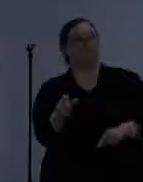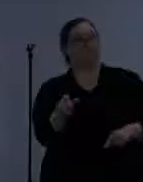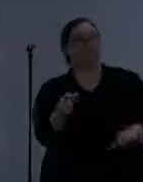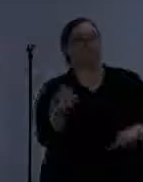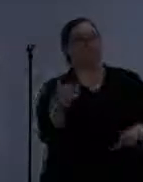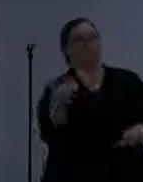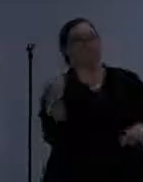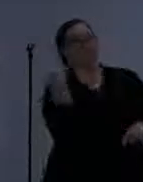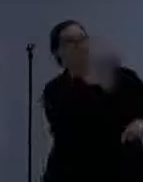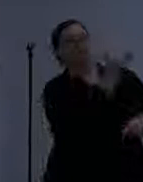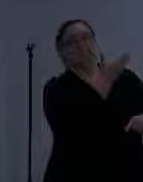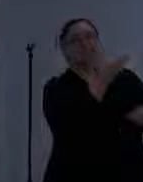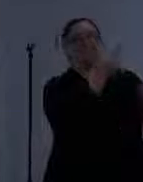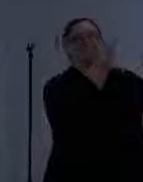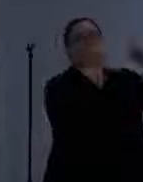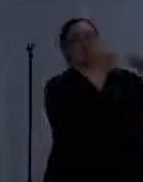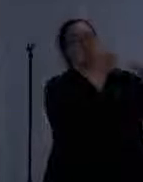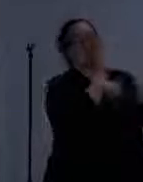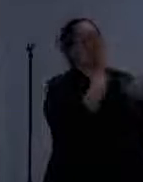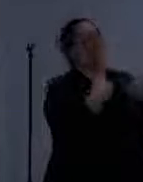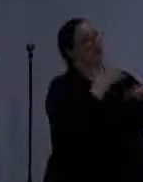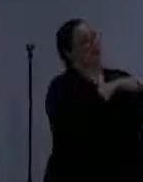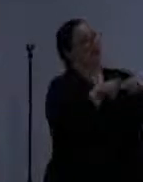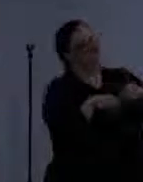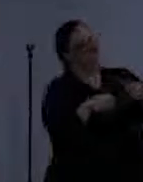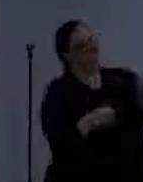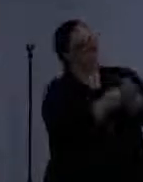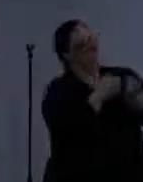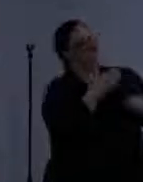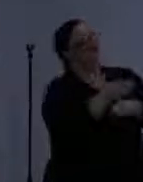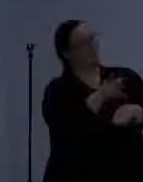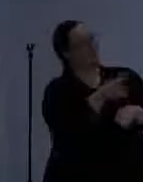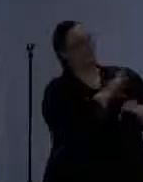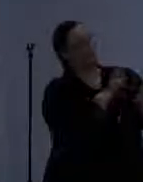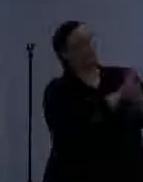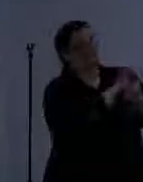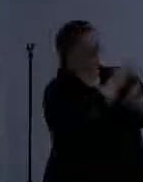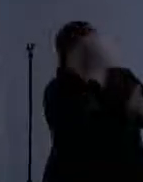the way someone has treated them, like a support worker,